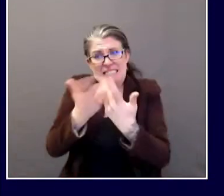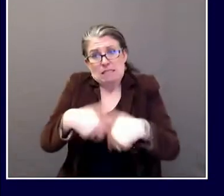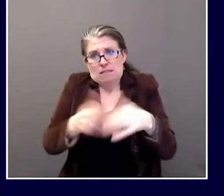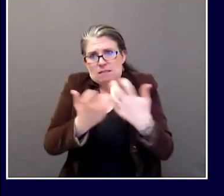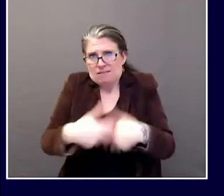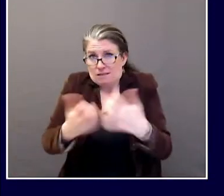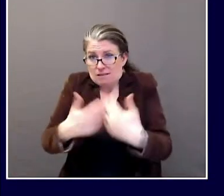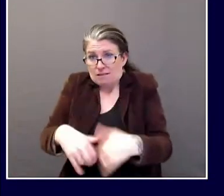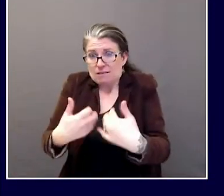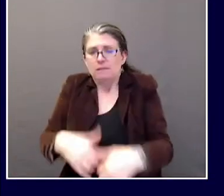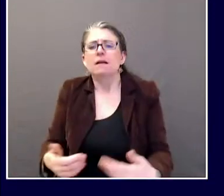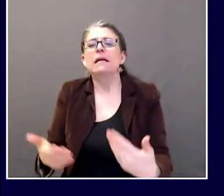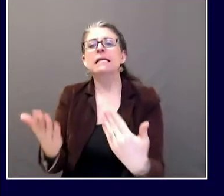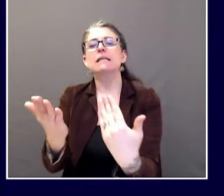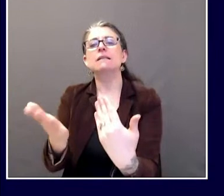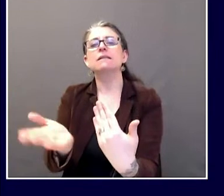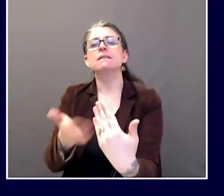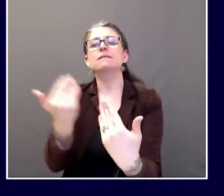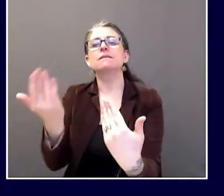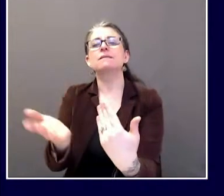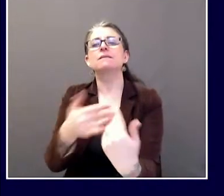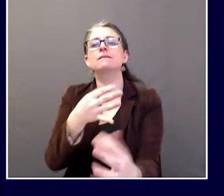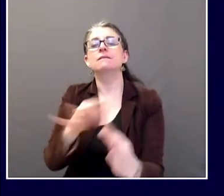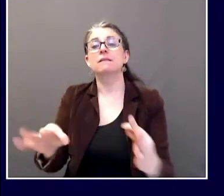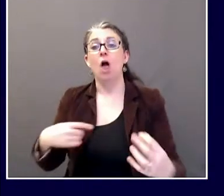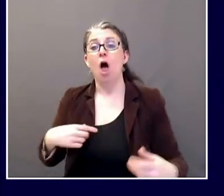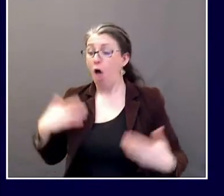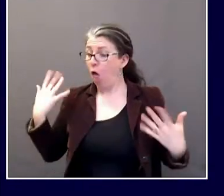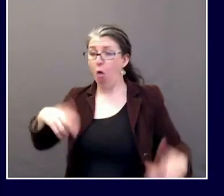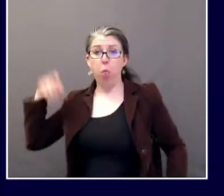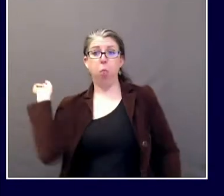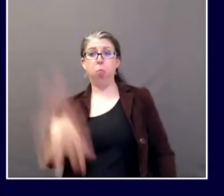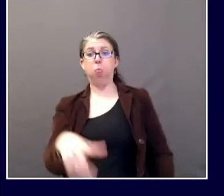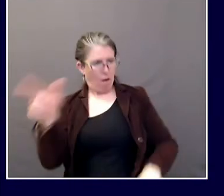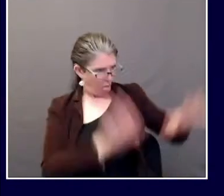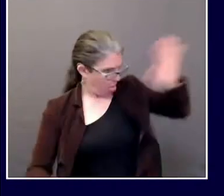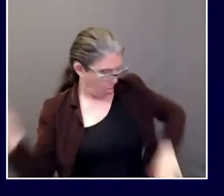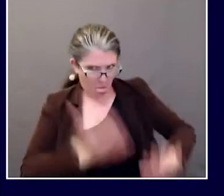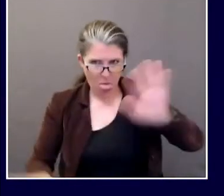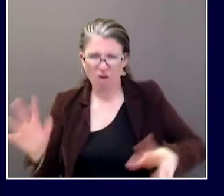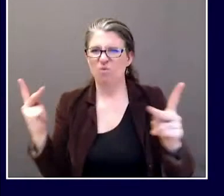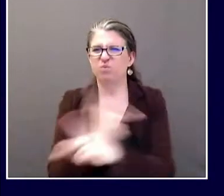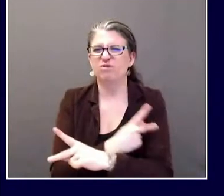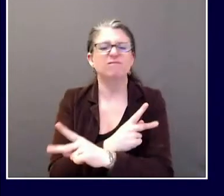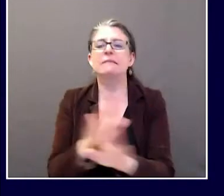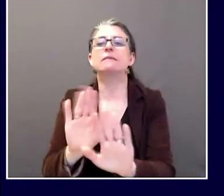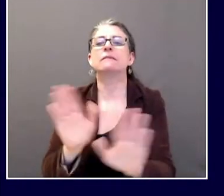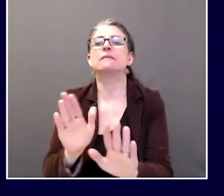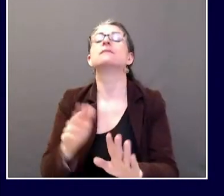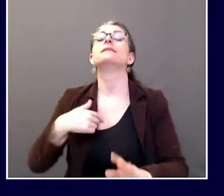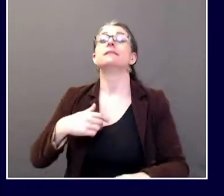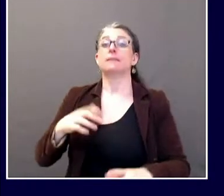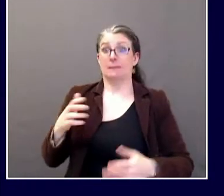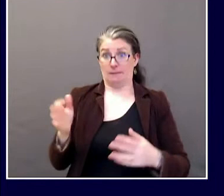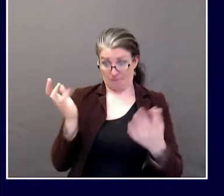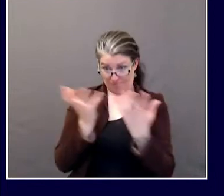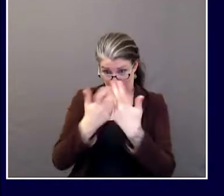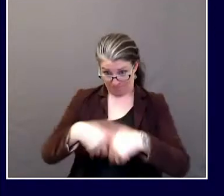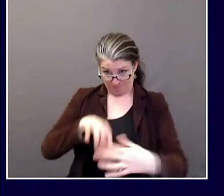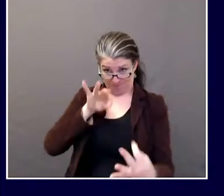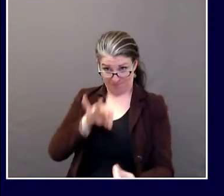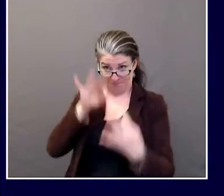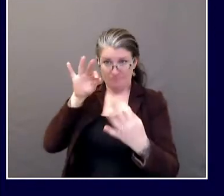second ask or message is to please bear with us, to please exercise that patience that